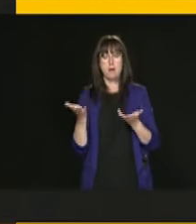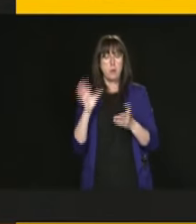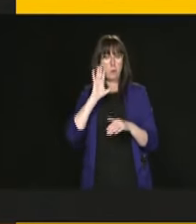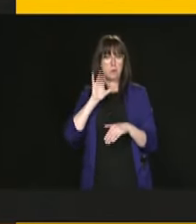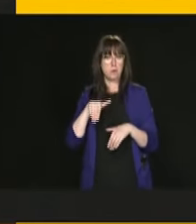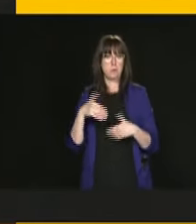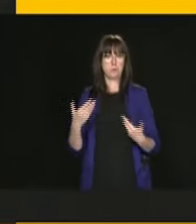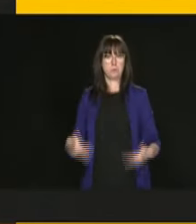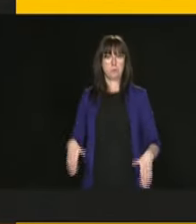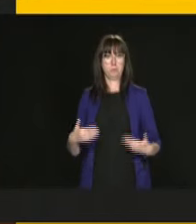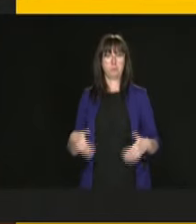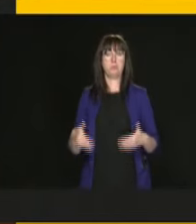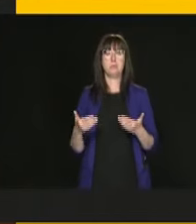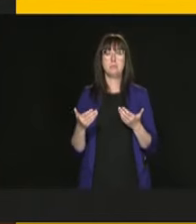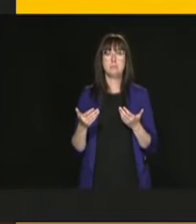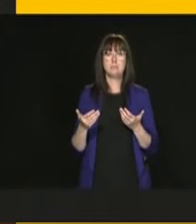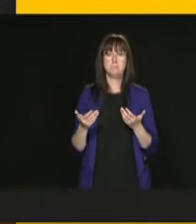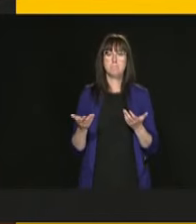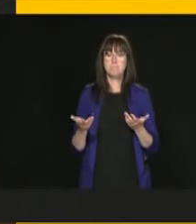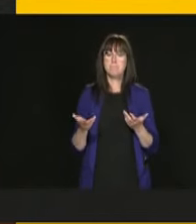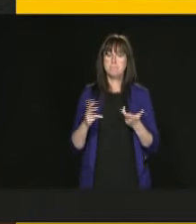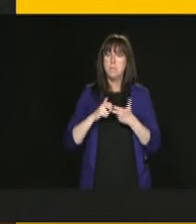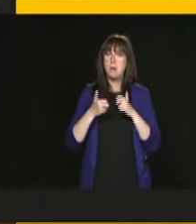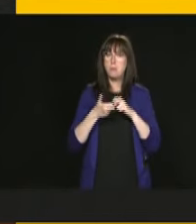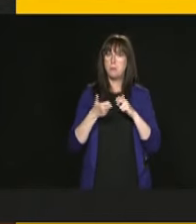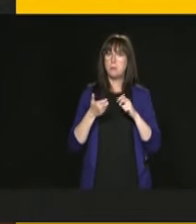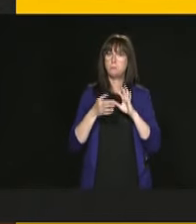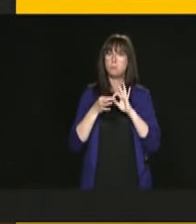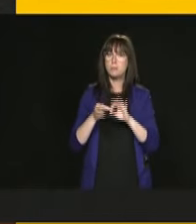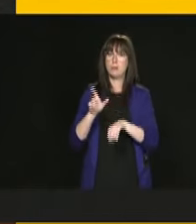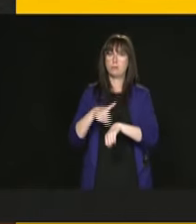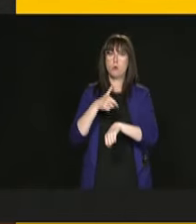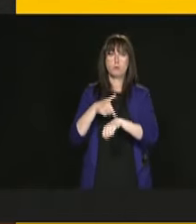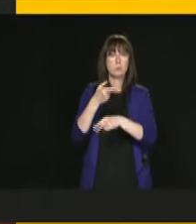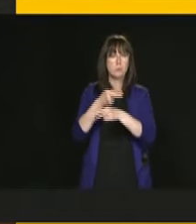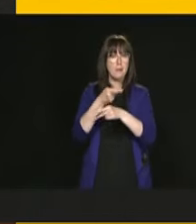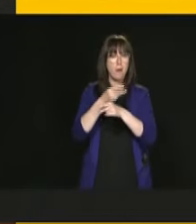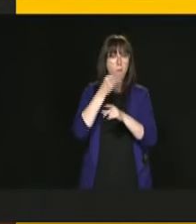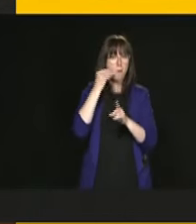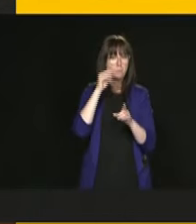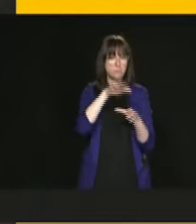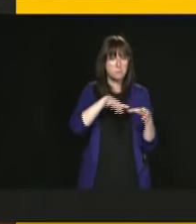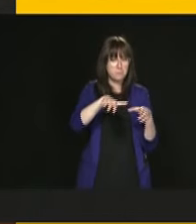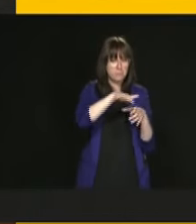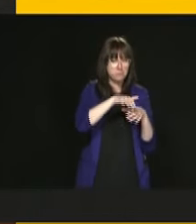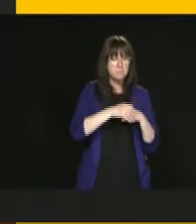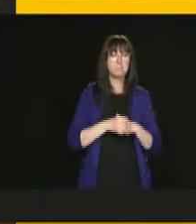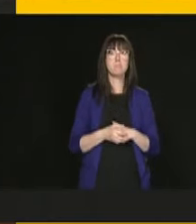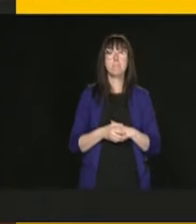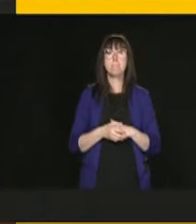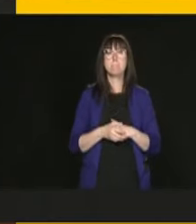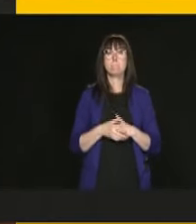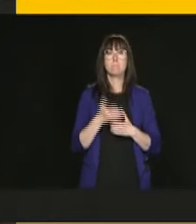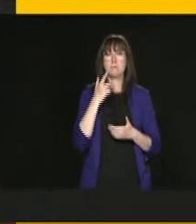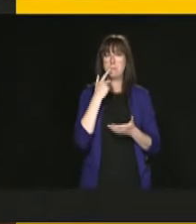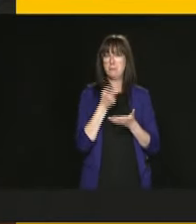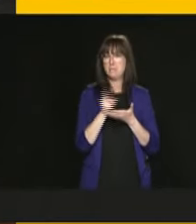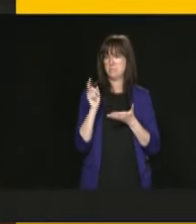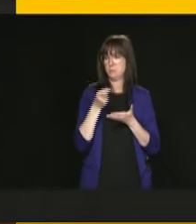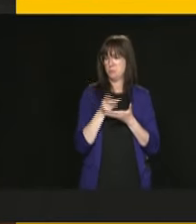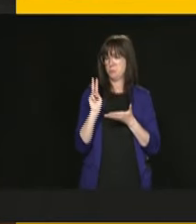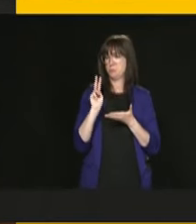is a problem in the long-term care facilities. Perhaps several weeks ago, obviously there were patients there,